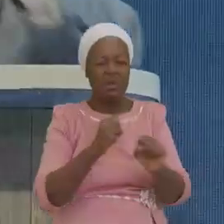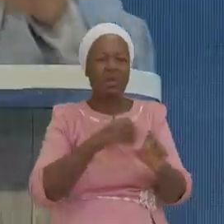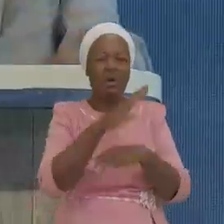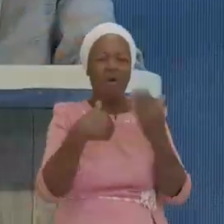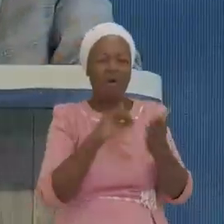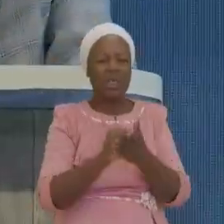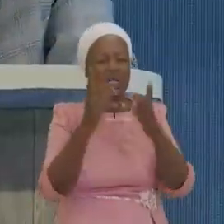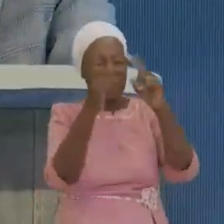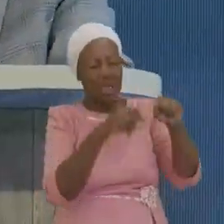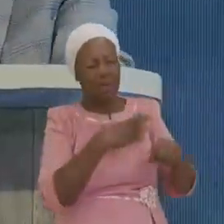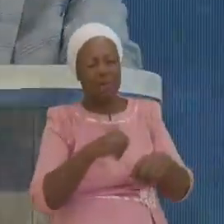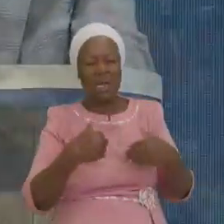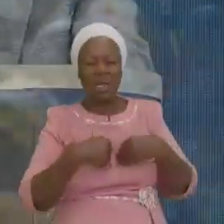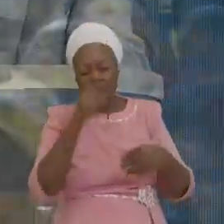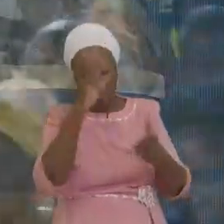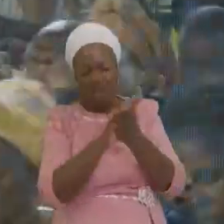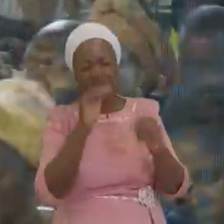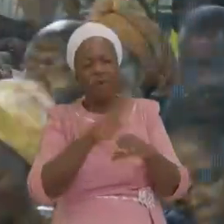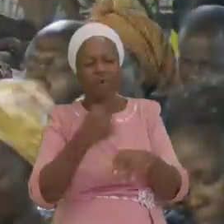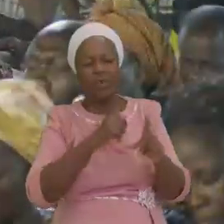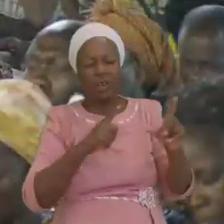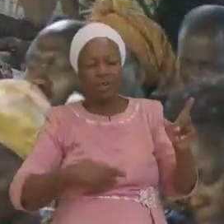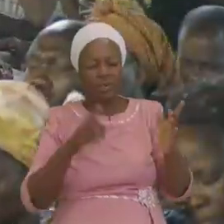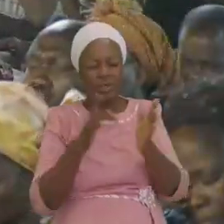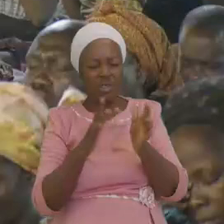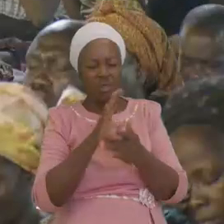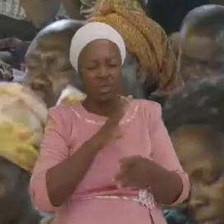believed on the Lord Jesus Christ.